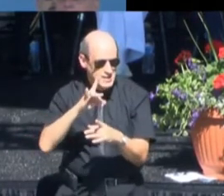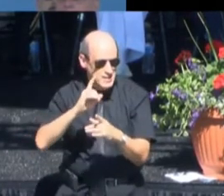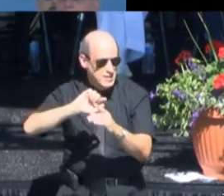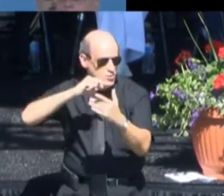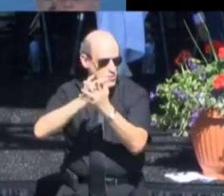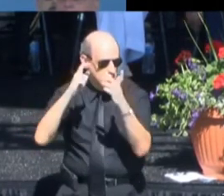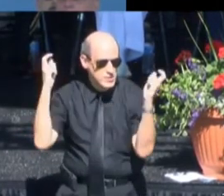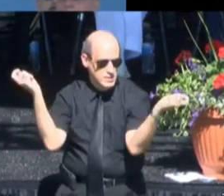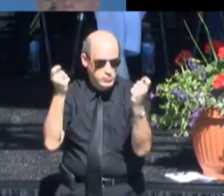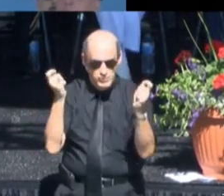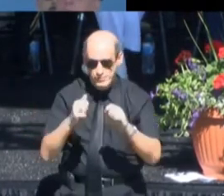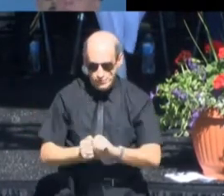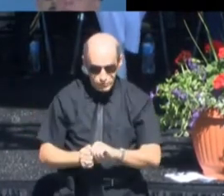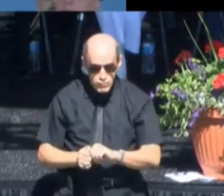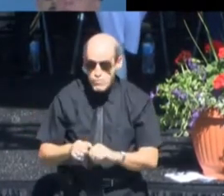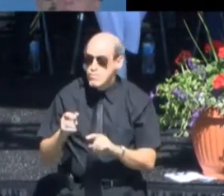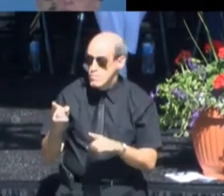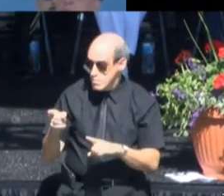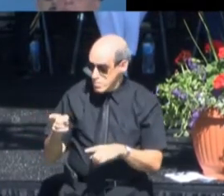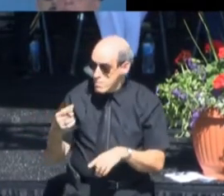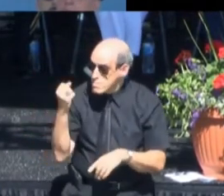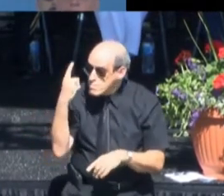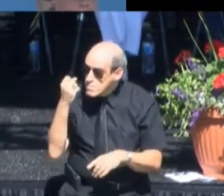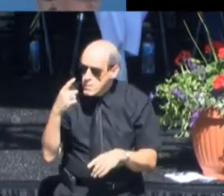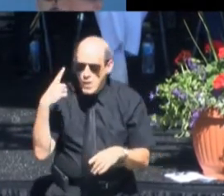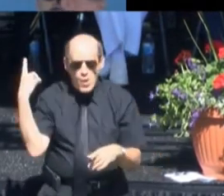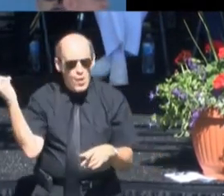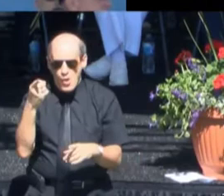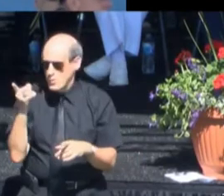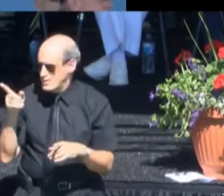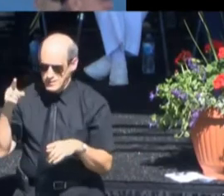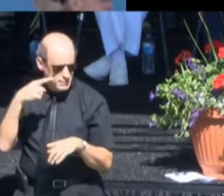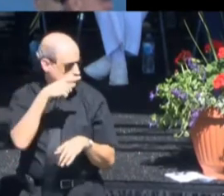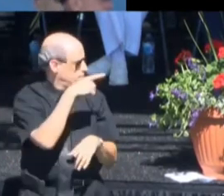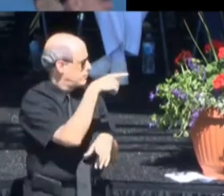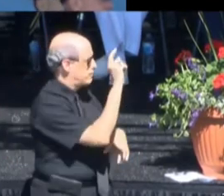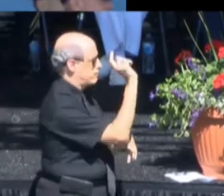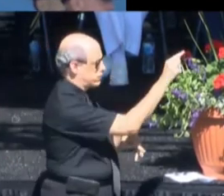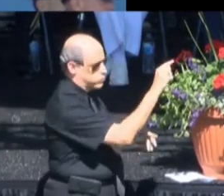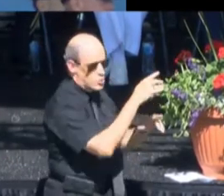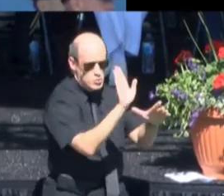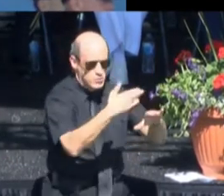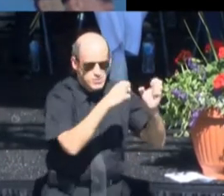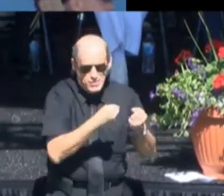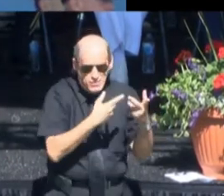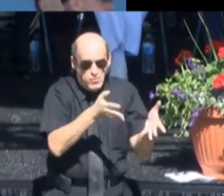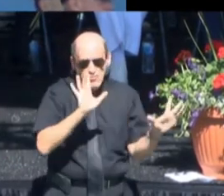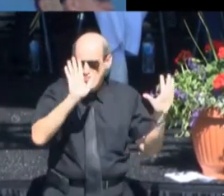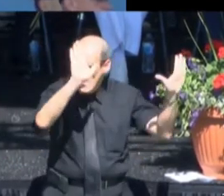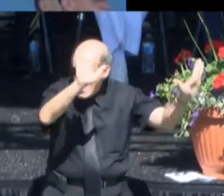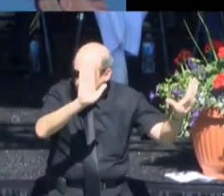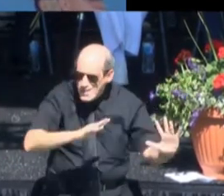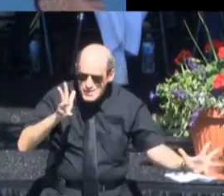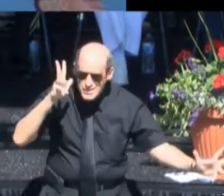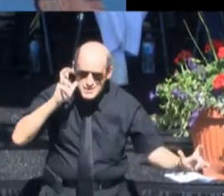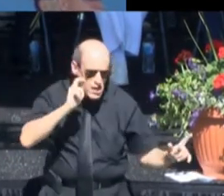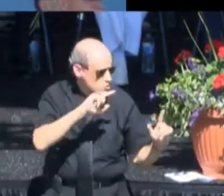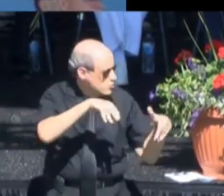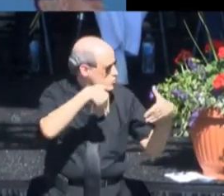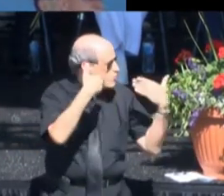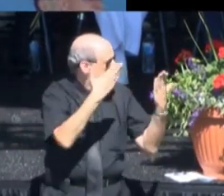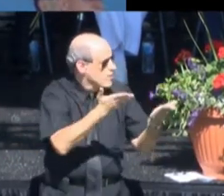exercise. Band, as always, you sound terrific this morning. Thanks for the special presence you bring to so many events